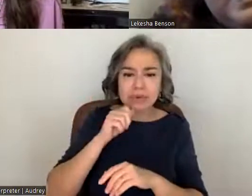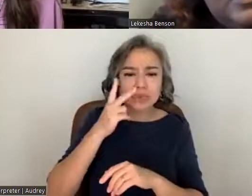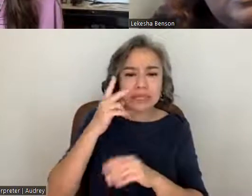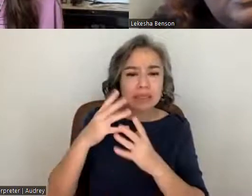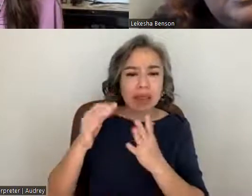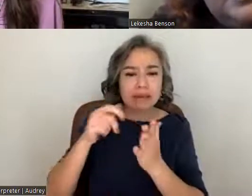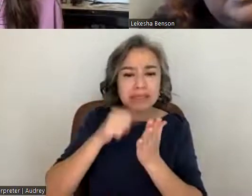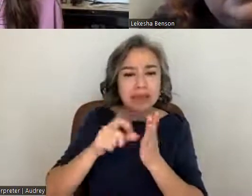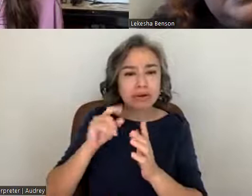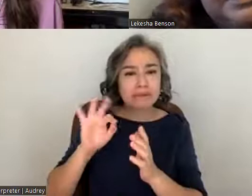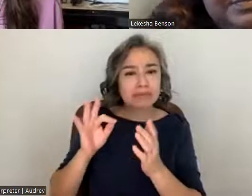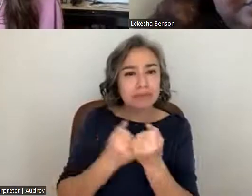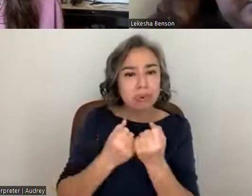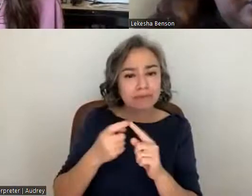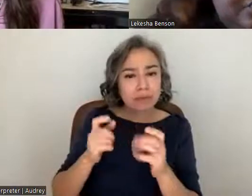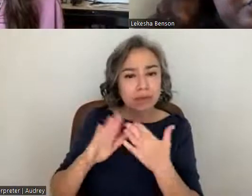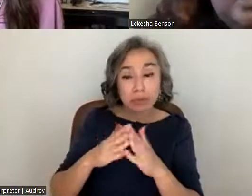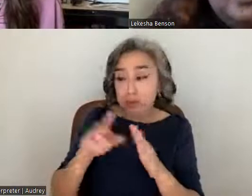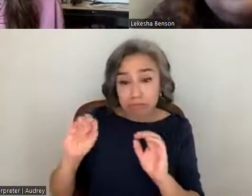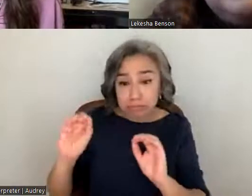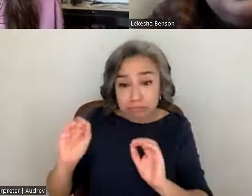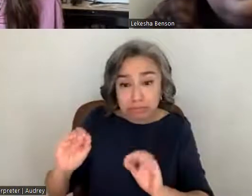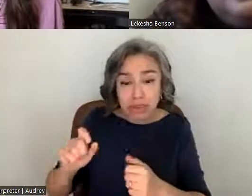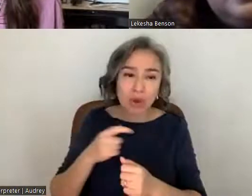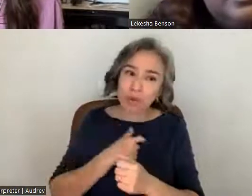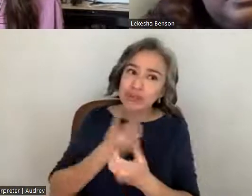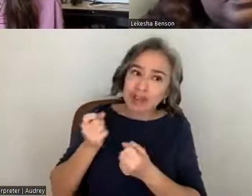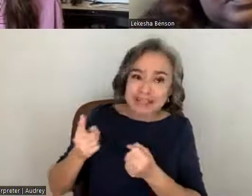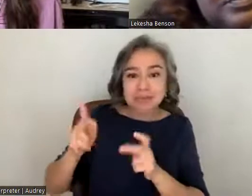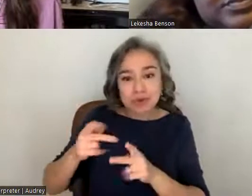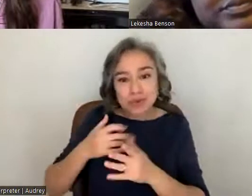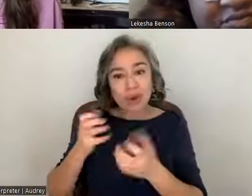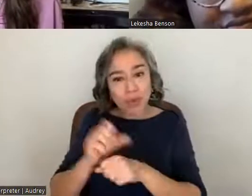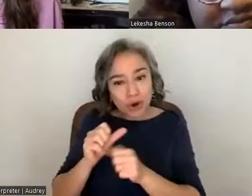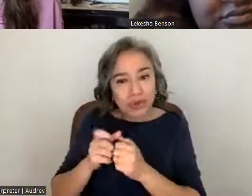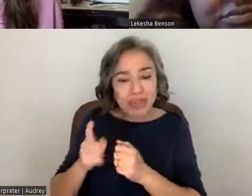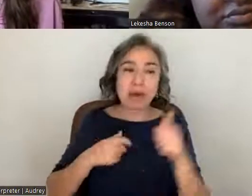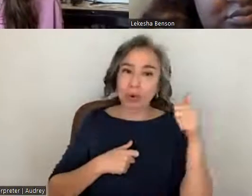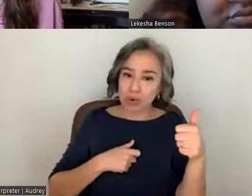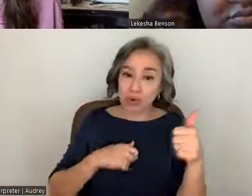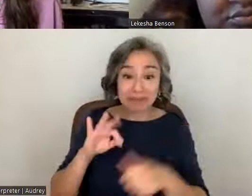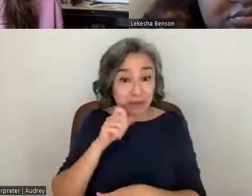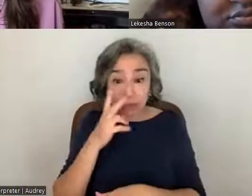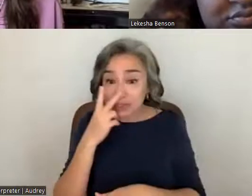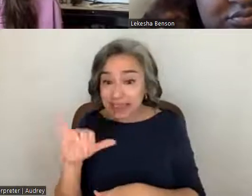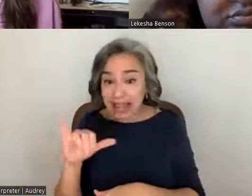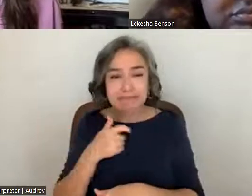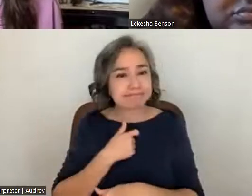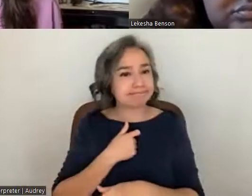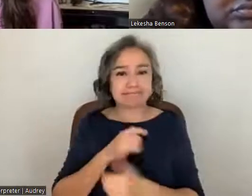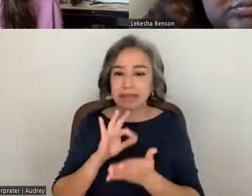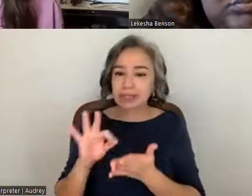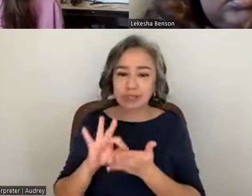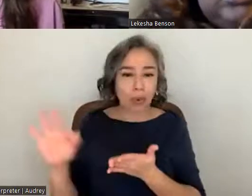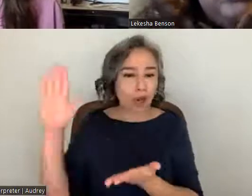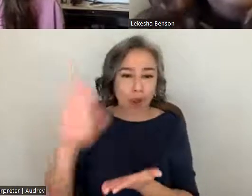from the community saying, we love and trust this person and we really want to work with them on this project, then I tend to score that grant really